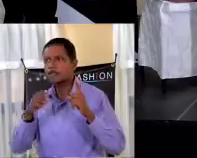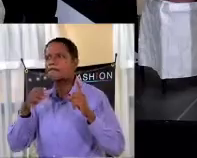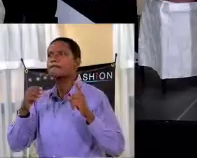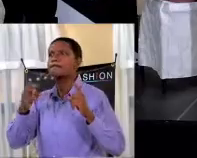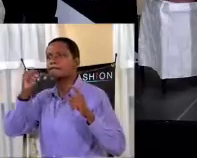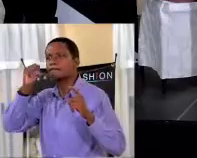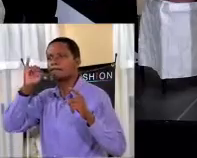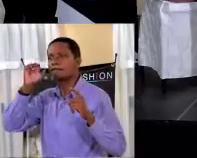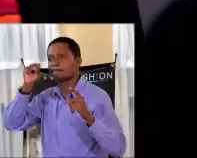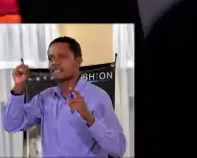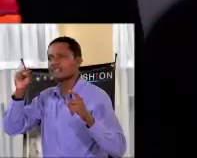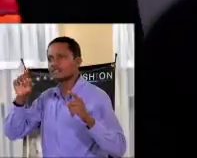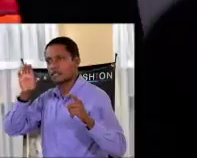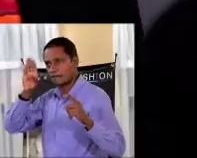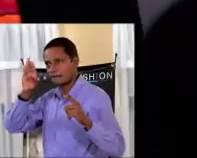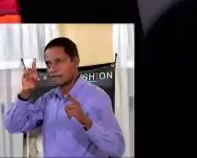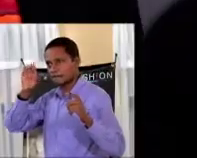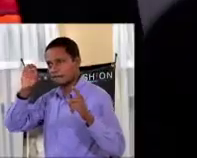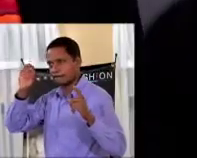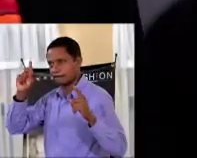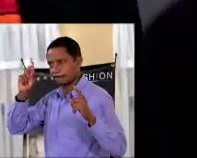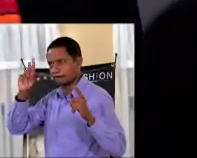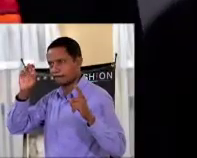for us next week. She